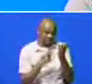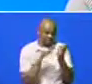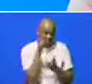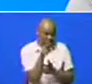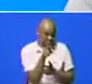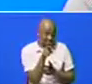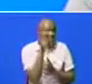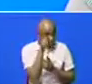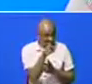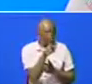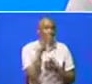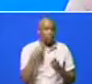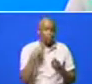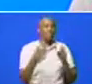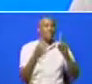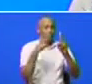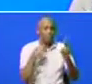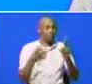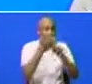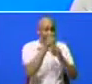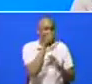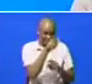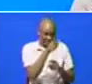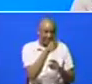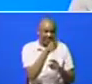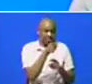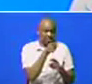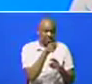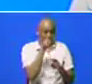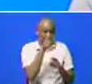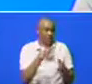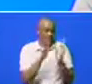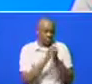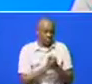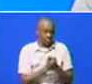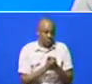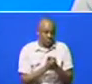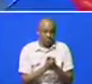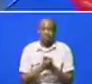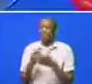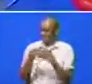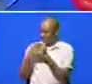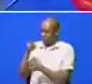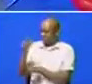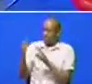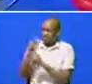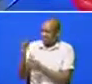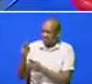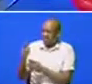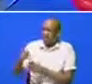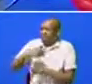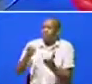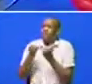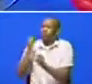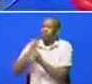there are significant strides that we are making towards that that aspect. Yeah. But before we get there, what do we need to